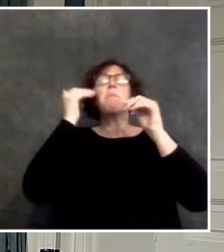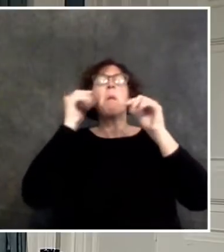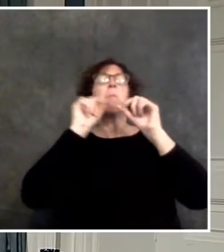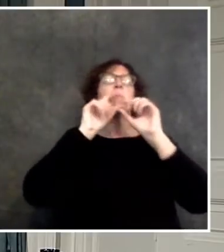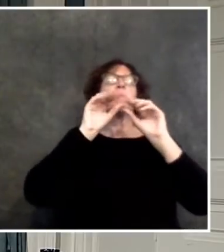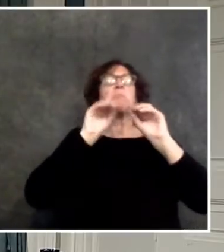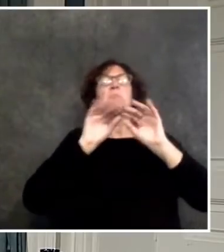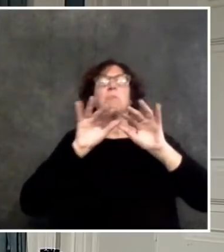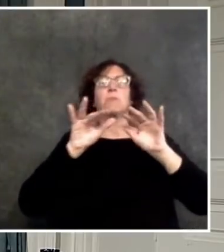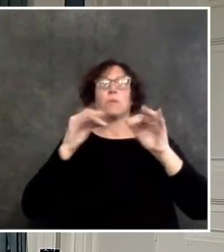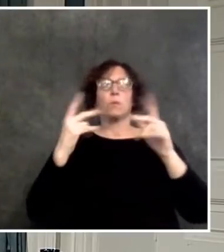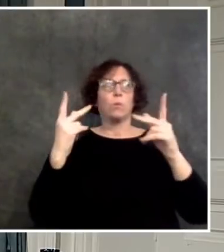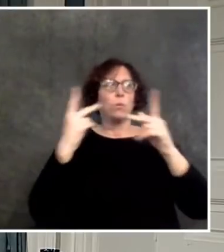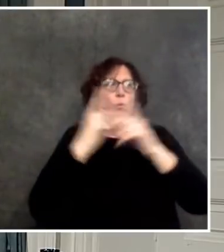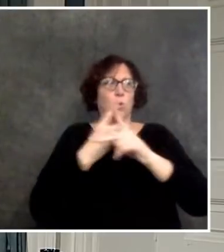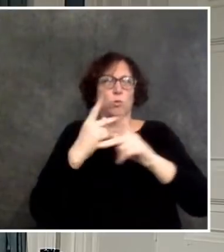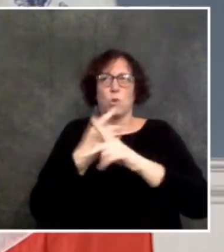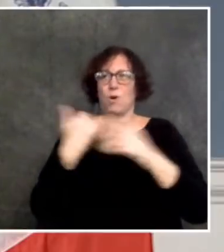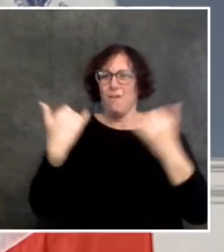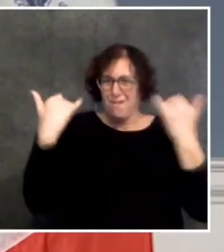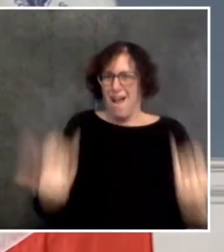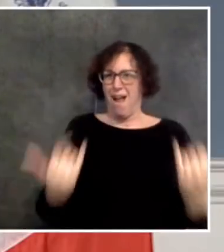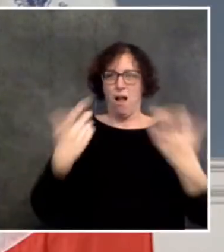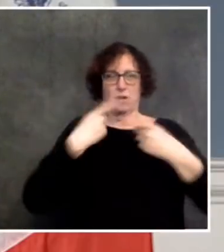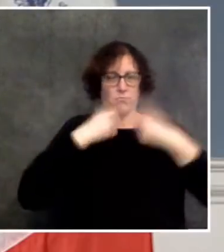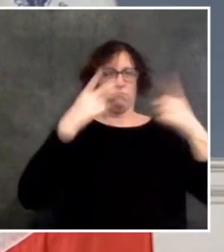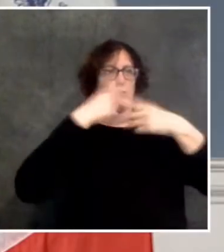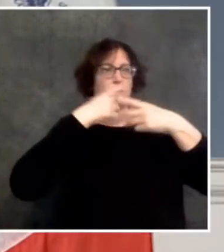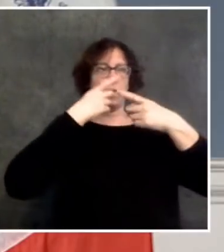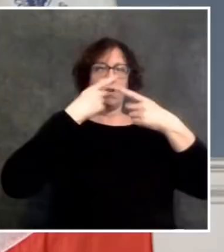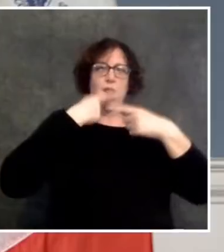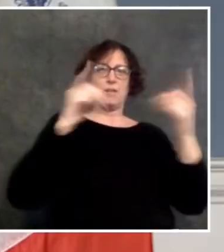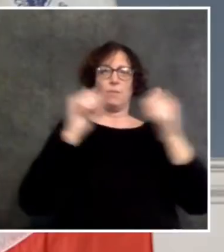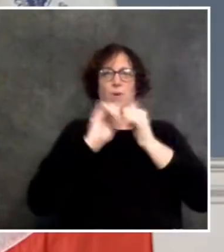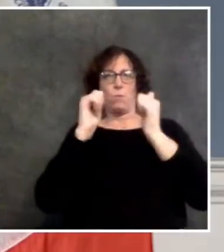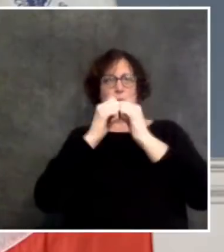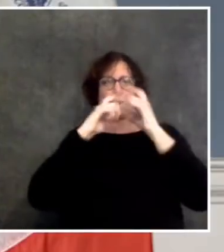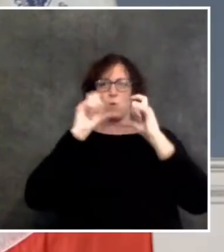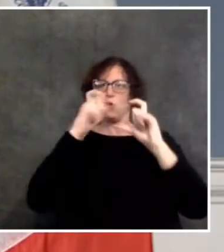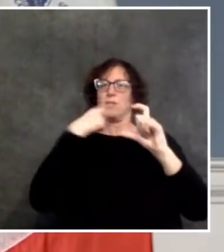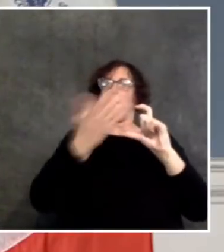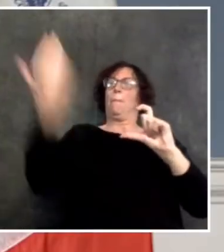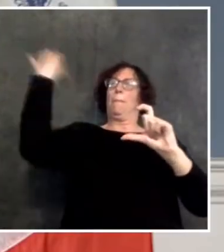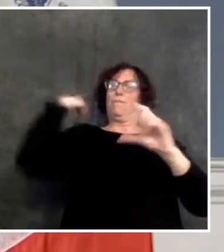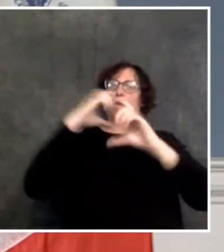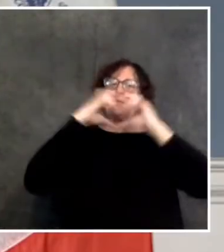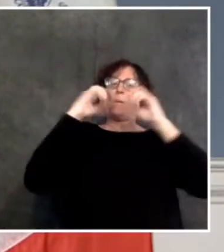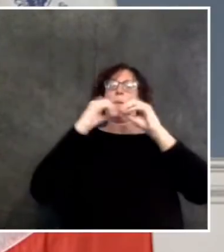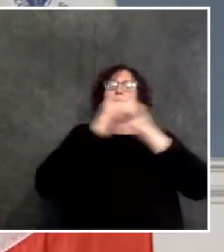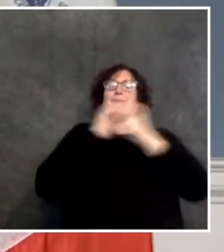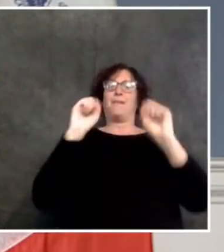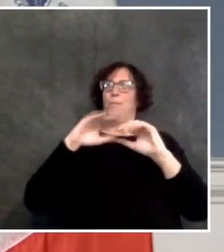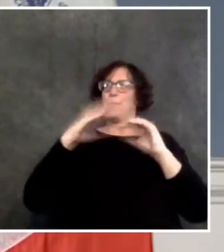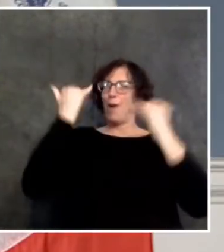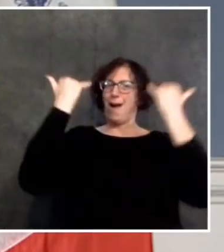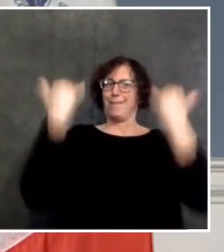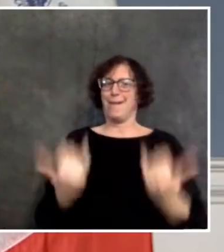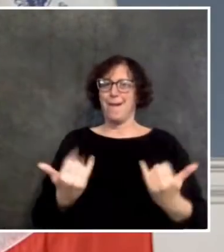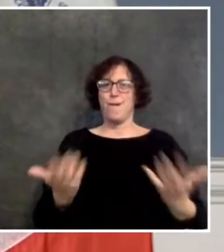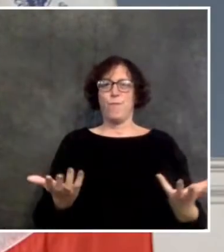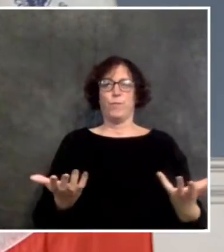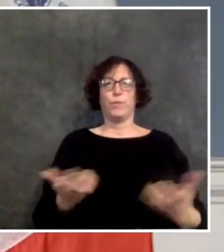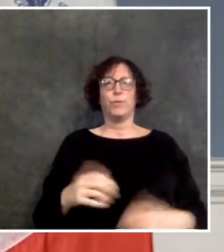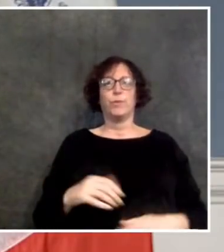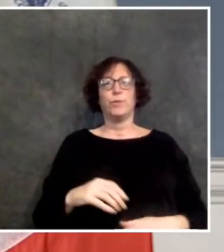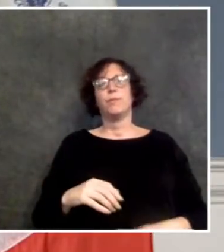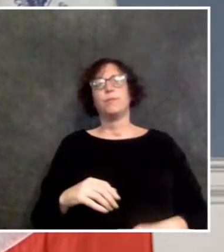kind of voiced? No, it's a fine question, and I've obviously had this conversation repeatedly with my team every step